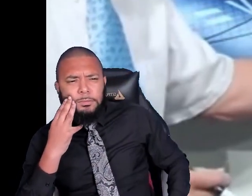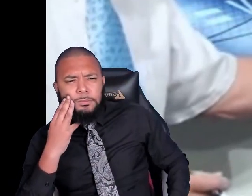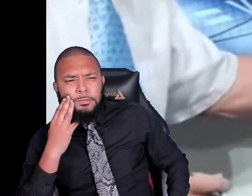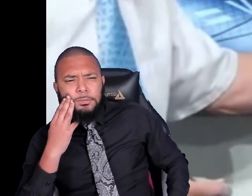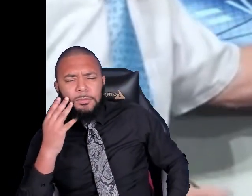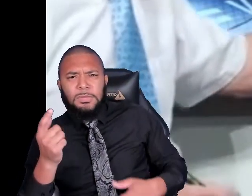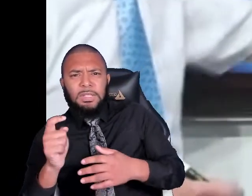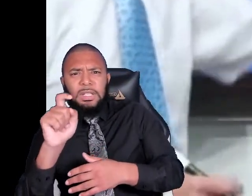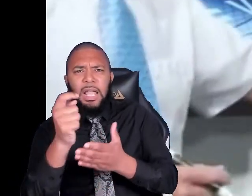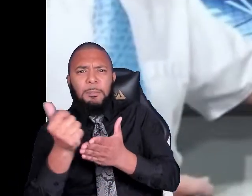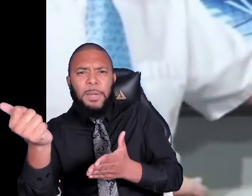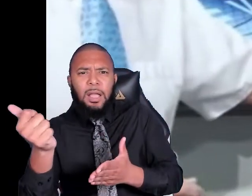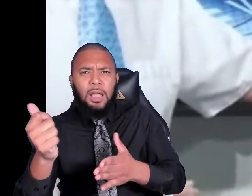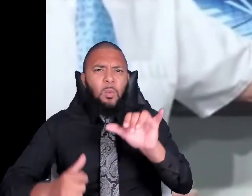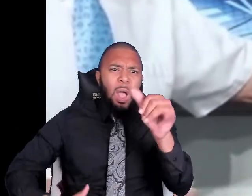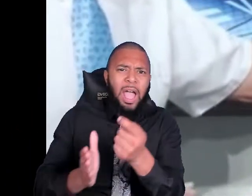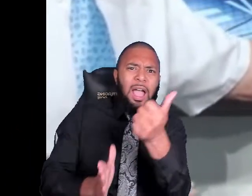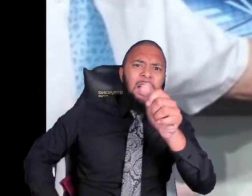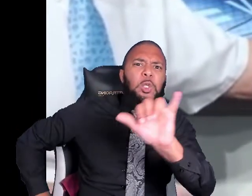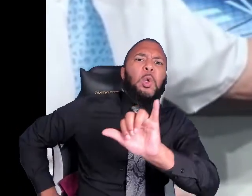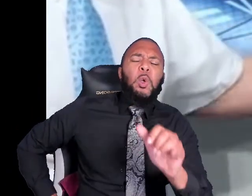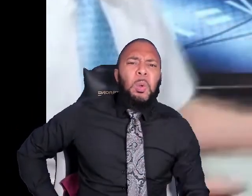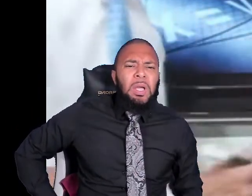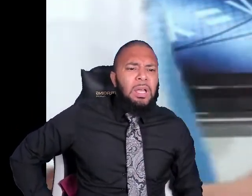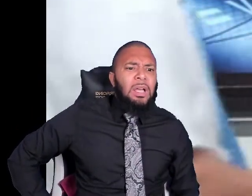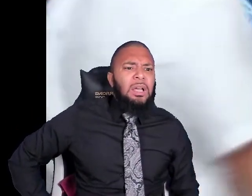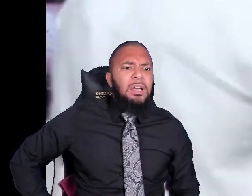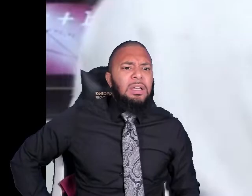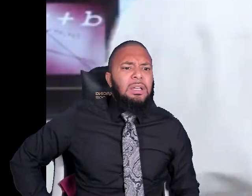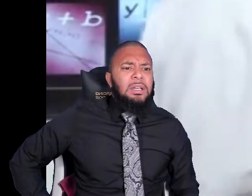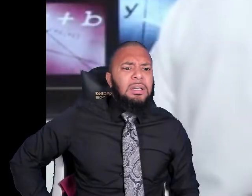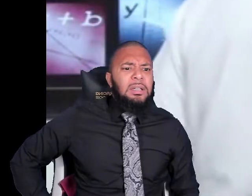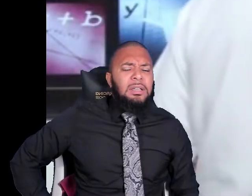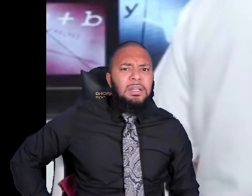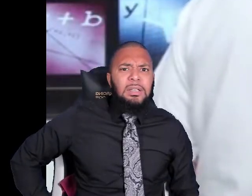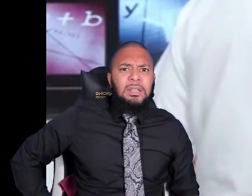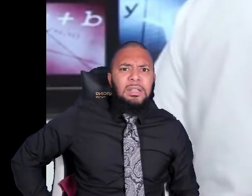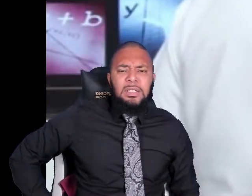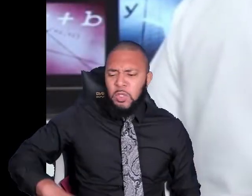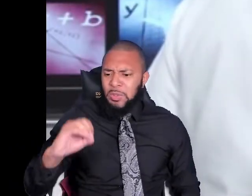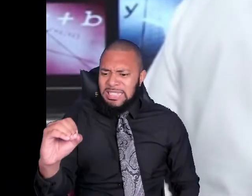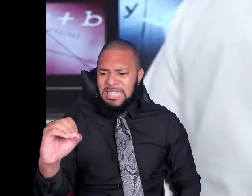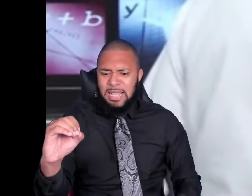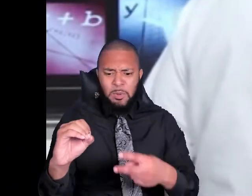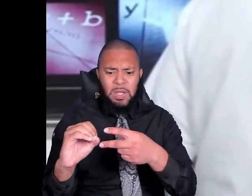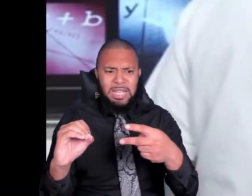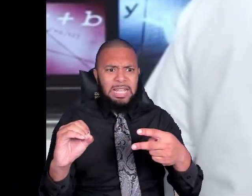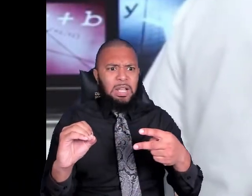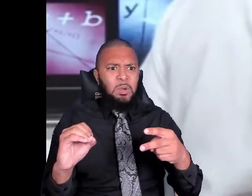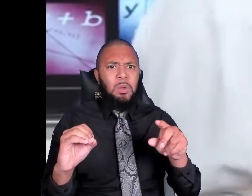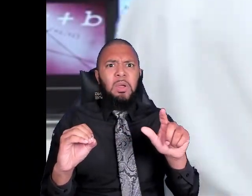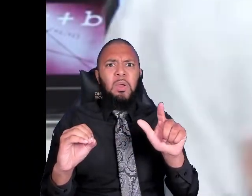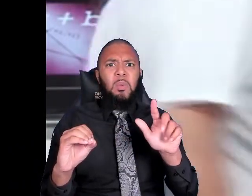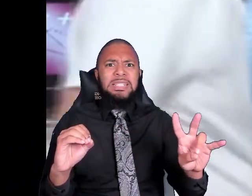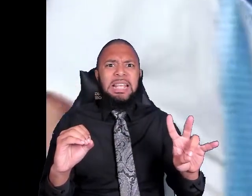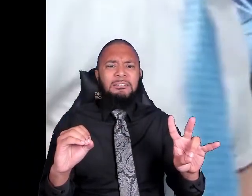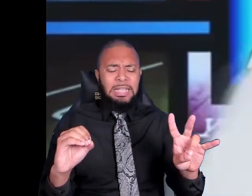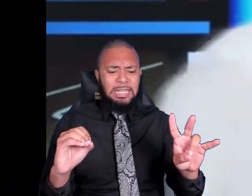x's drop out, but so do the y's. So the left-hand side is just 0, and the right-hand side is